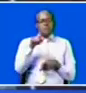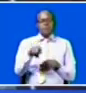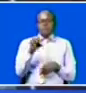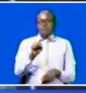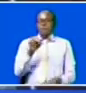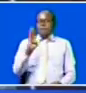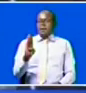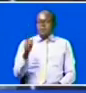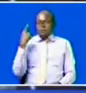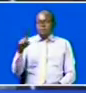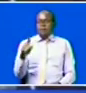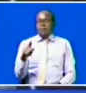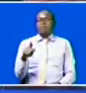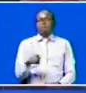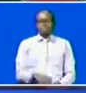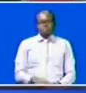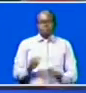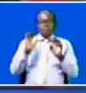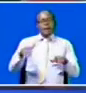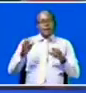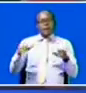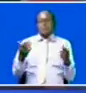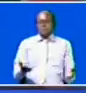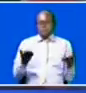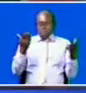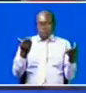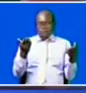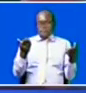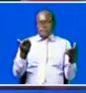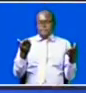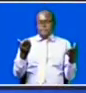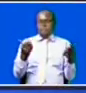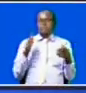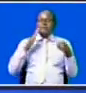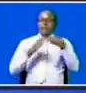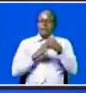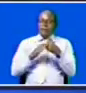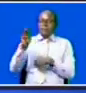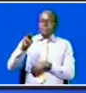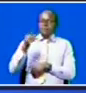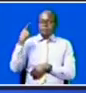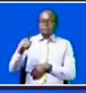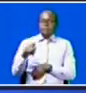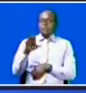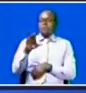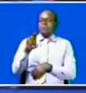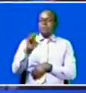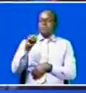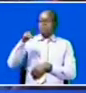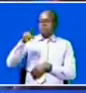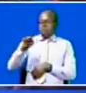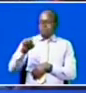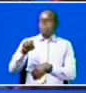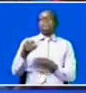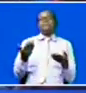billion for mechanization of agriculture, and 900 million for crop diversification.